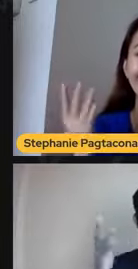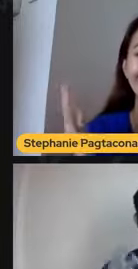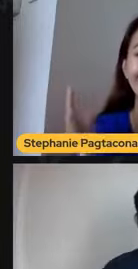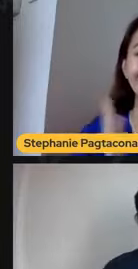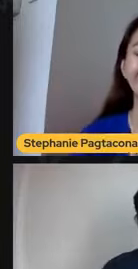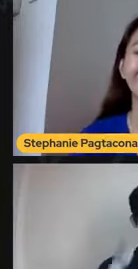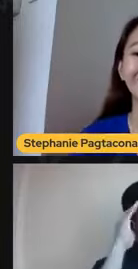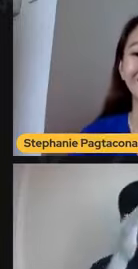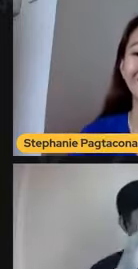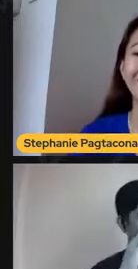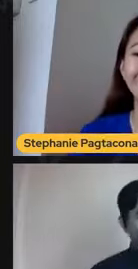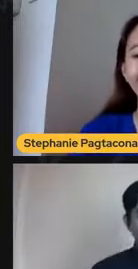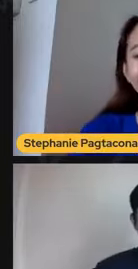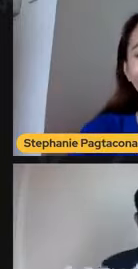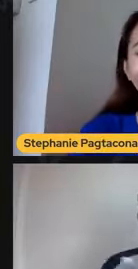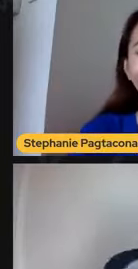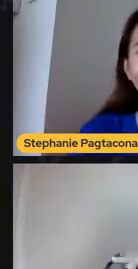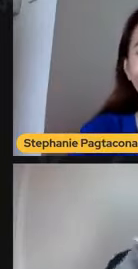Hi, everyone.